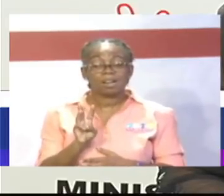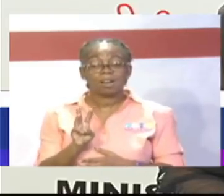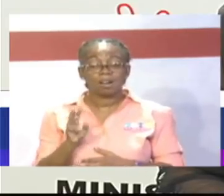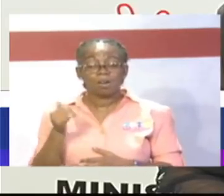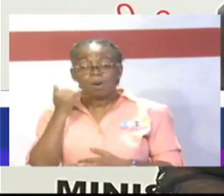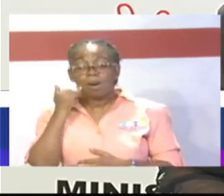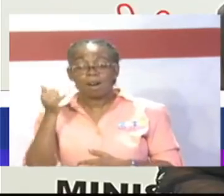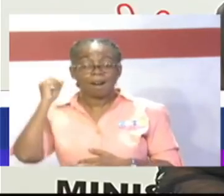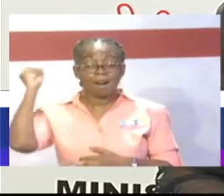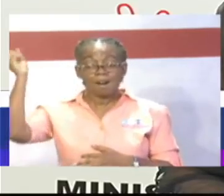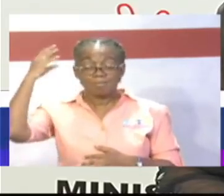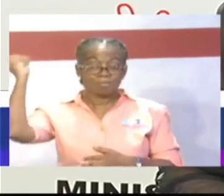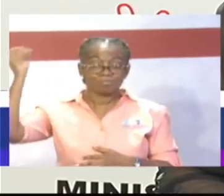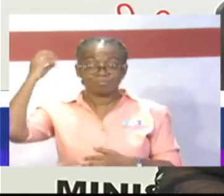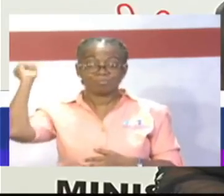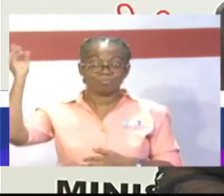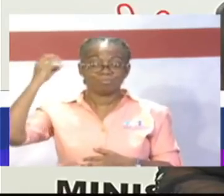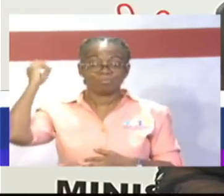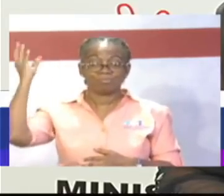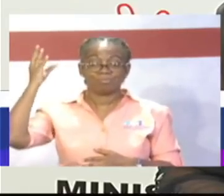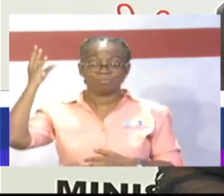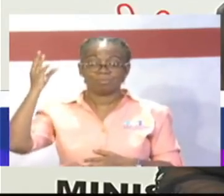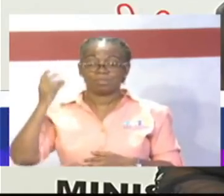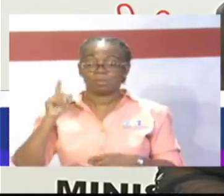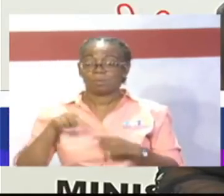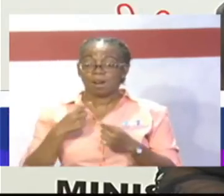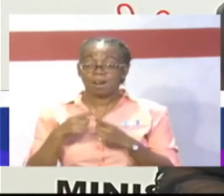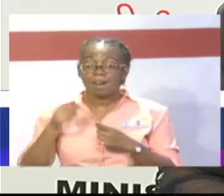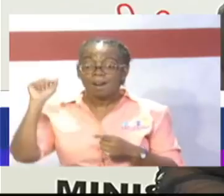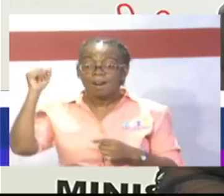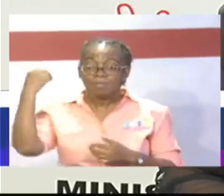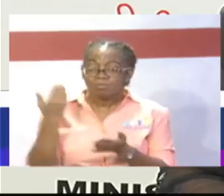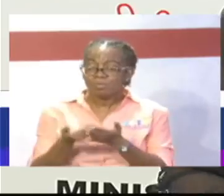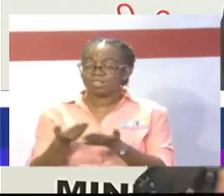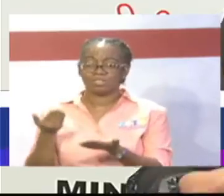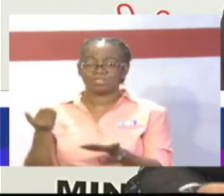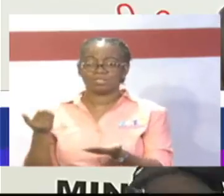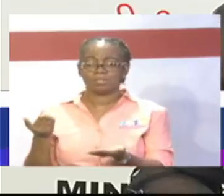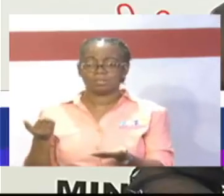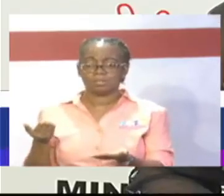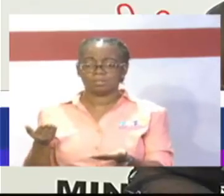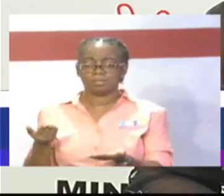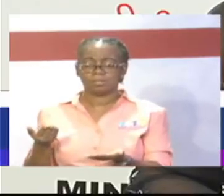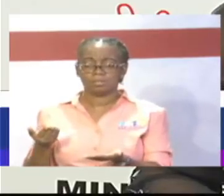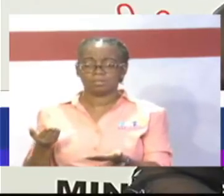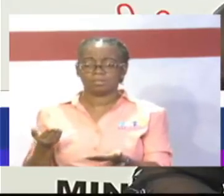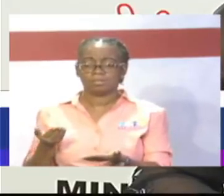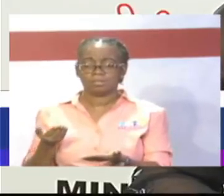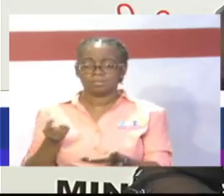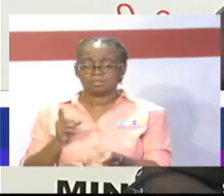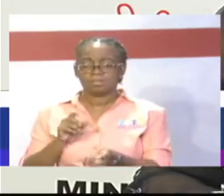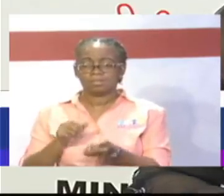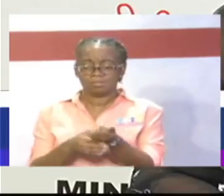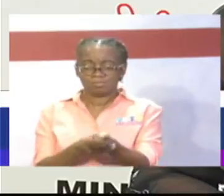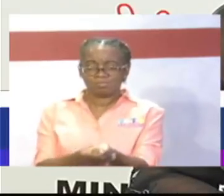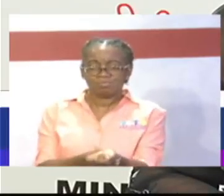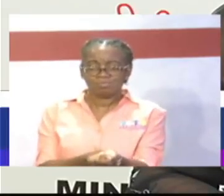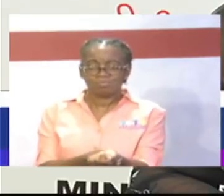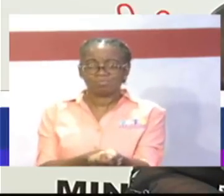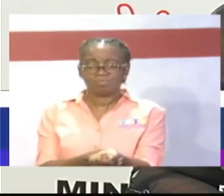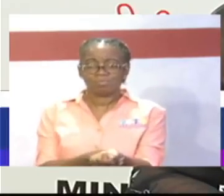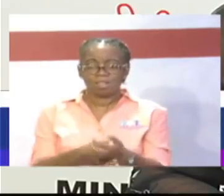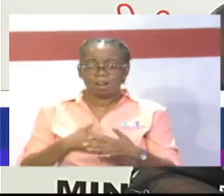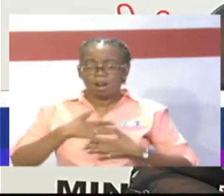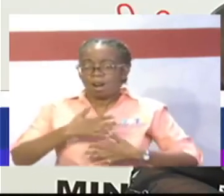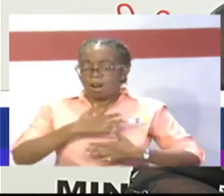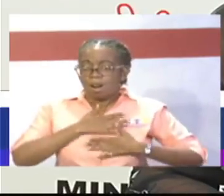GMRTT ambulance service. On arrival, the ambulance service would have assessed their vital signs and spoken to our medical